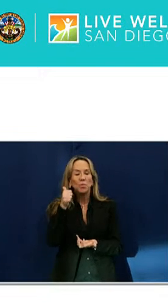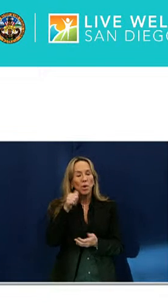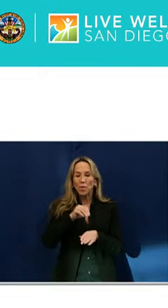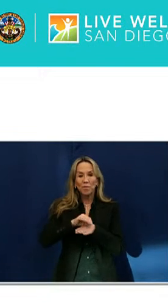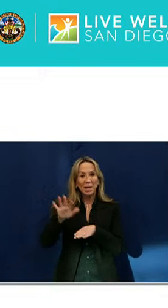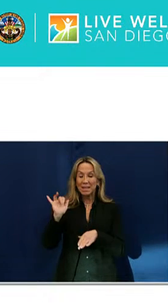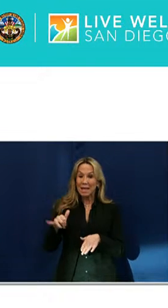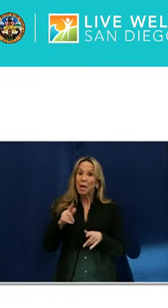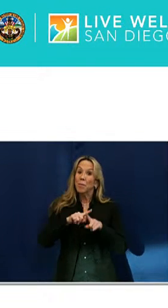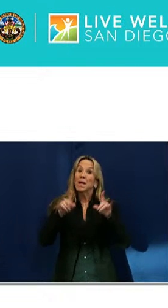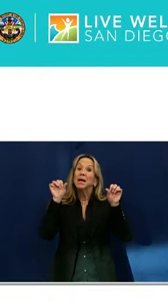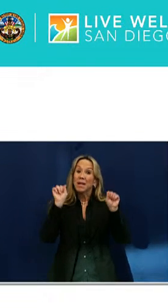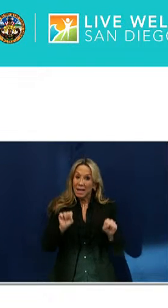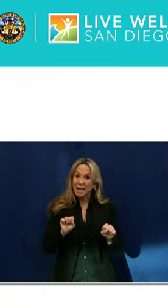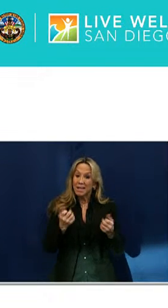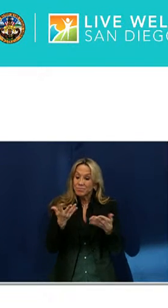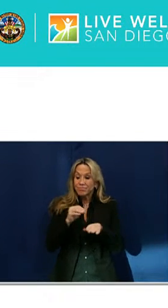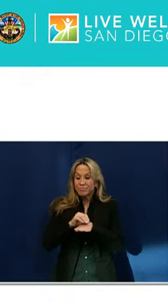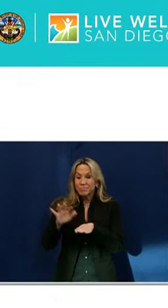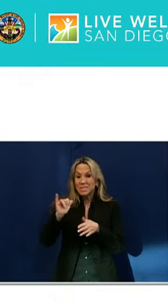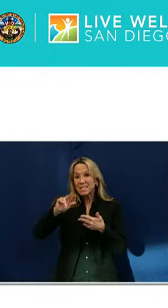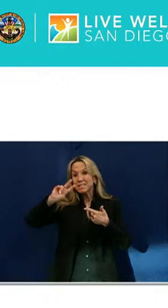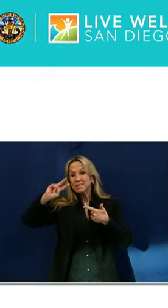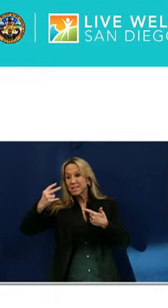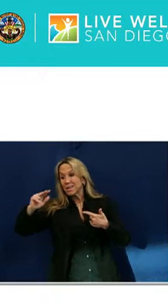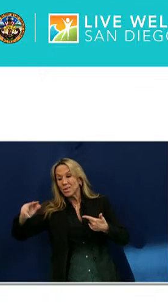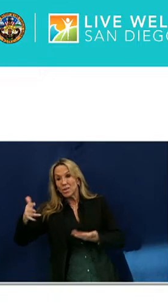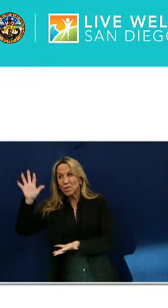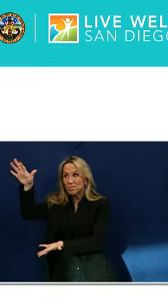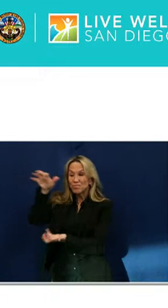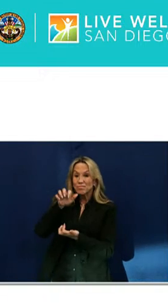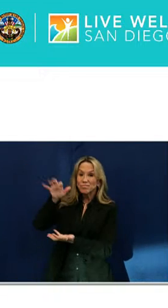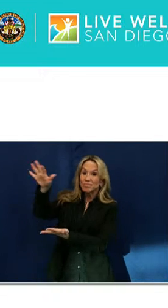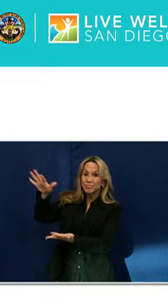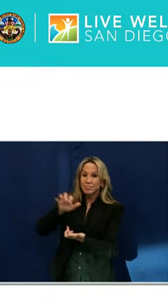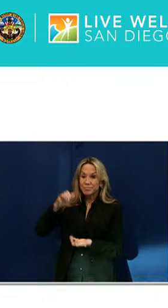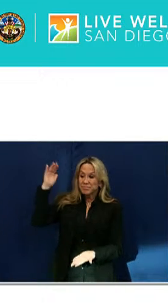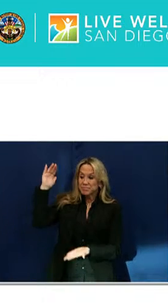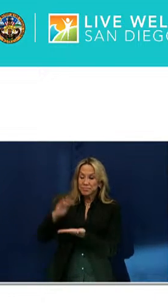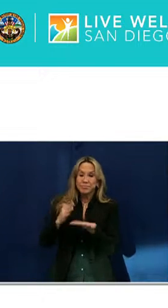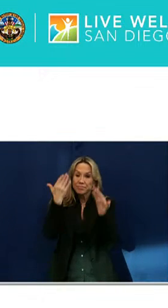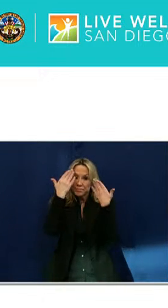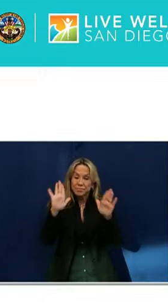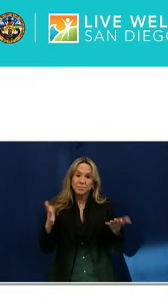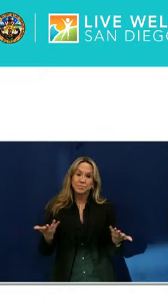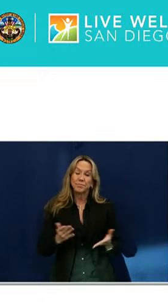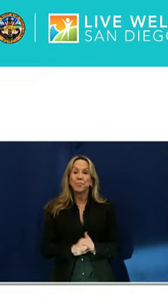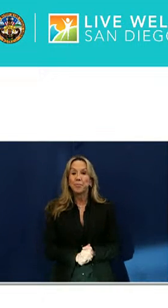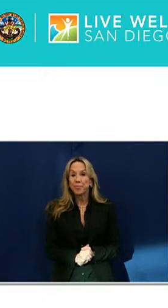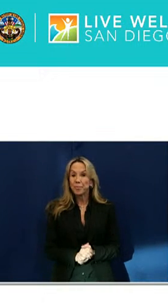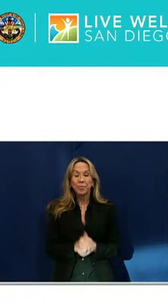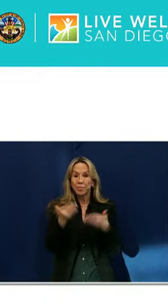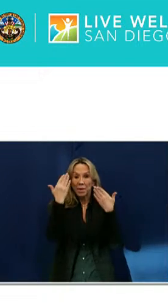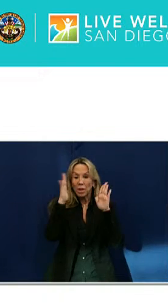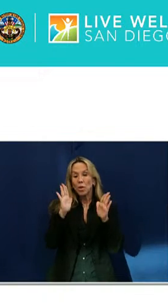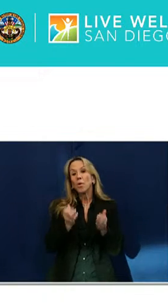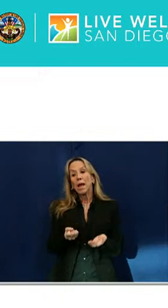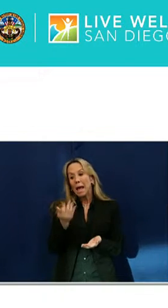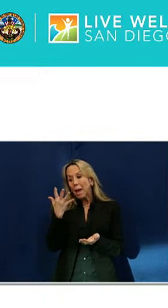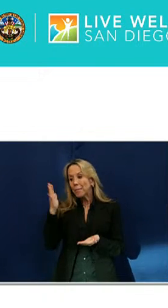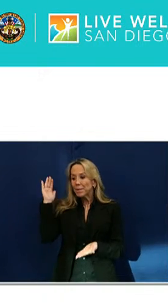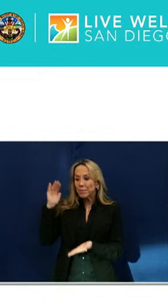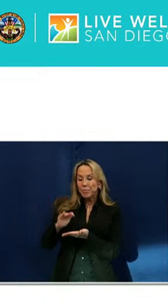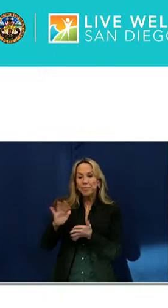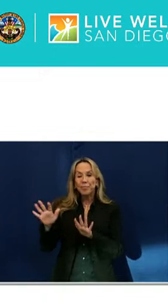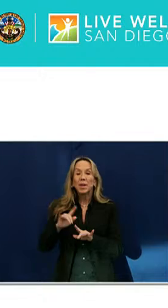receiving, but could certainly impact the second round or additional allocations. So we don't know what that will look like right now,